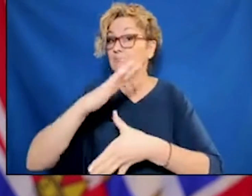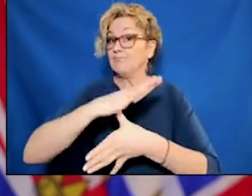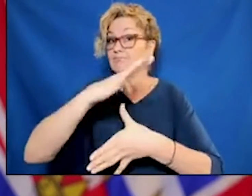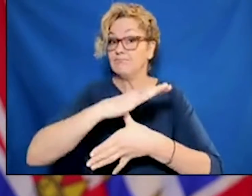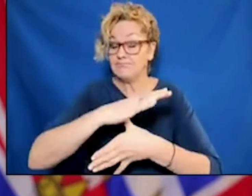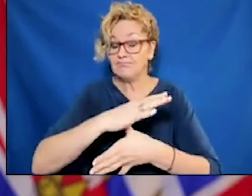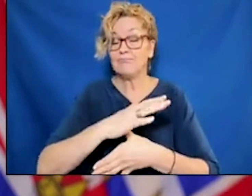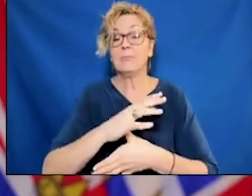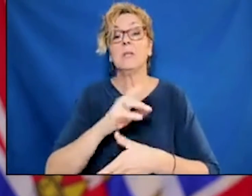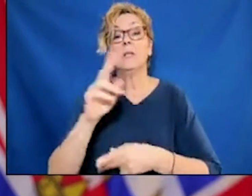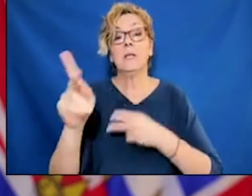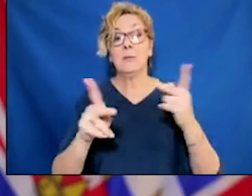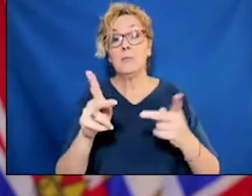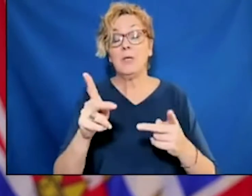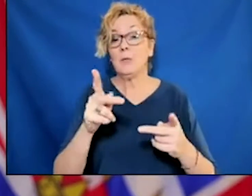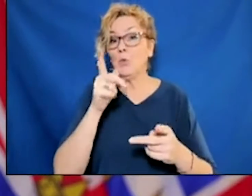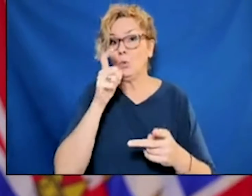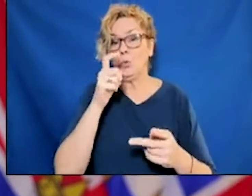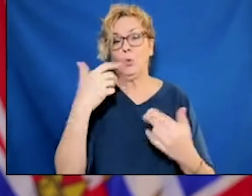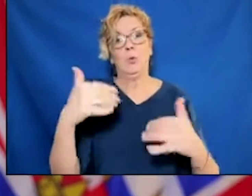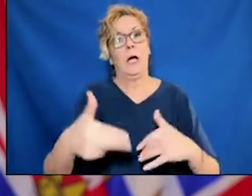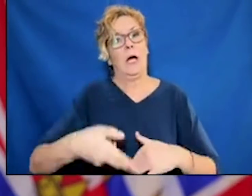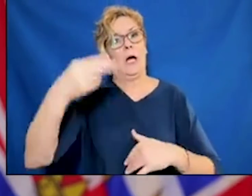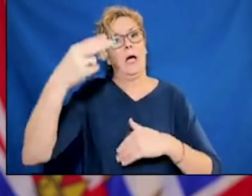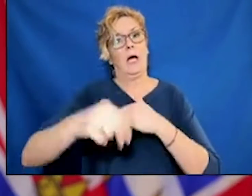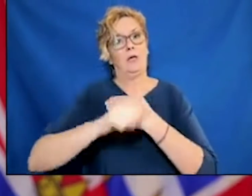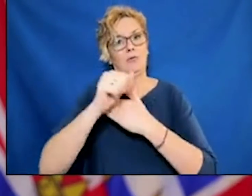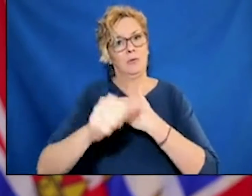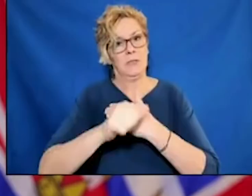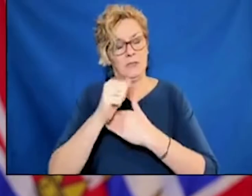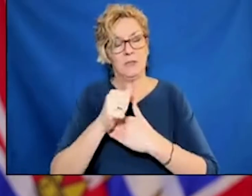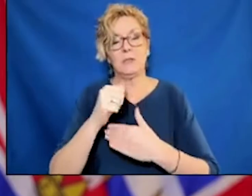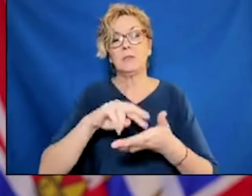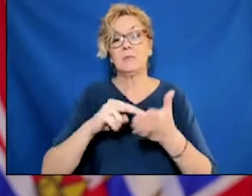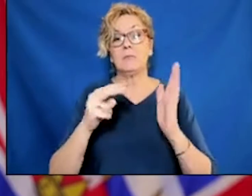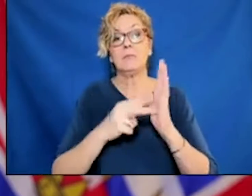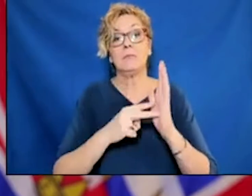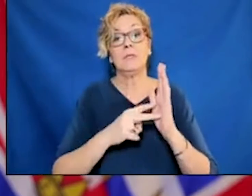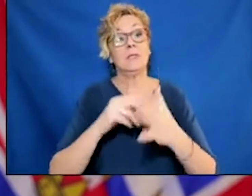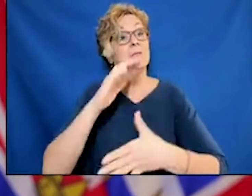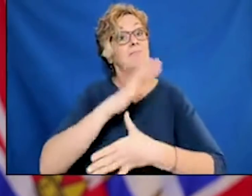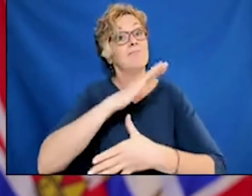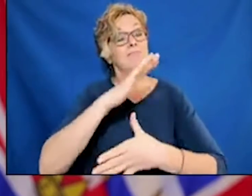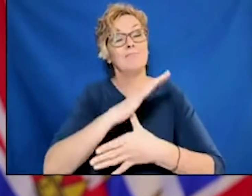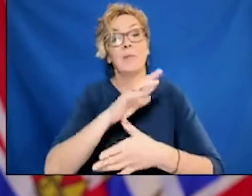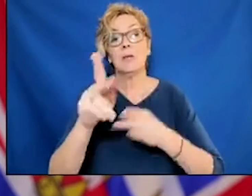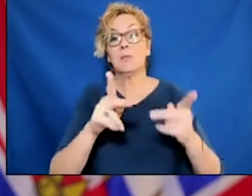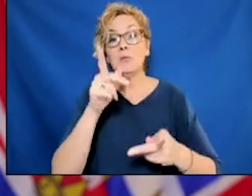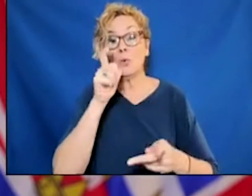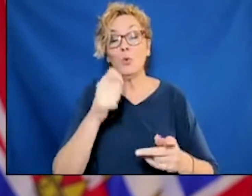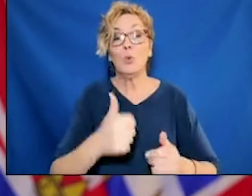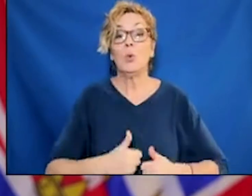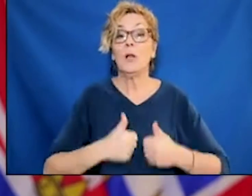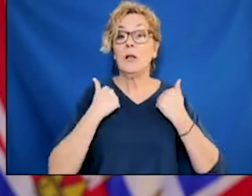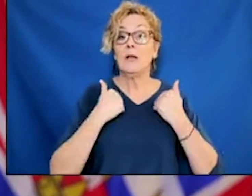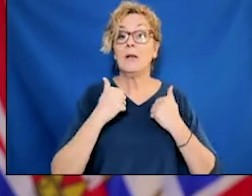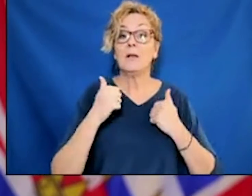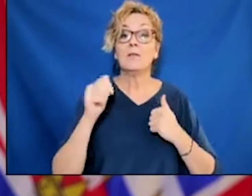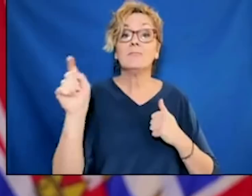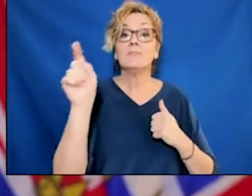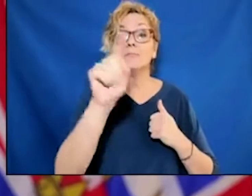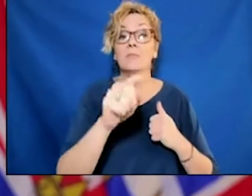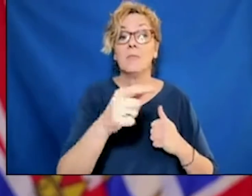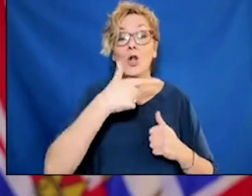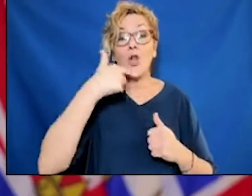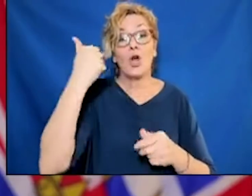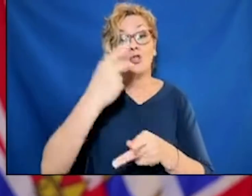immunizing all people who are at the greatest risk, and that includes residents and staff who work in long-term care homes around the